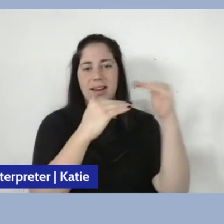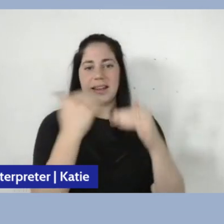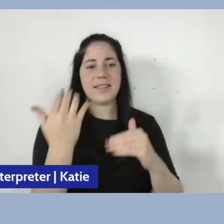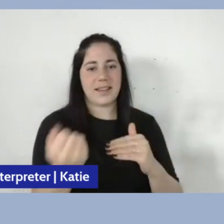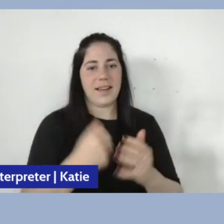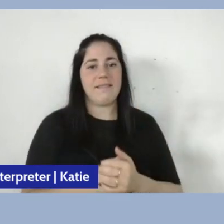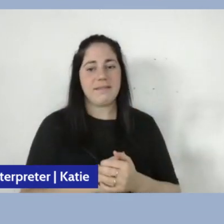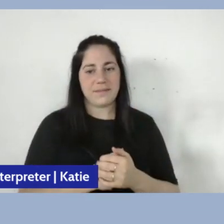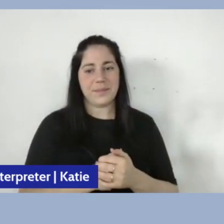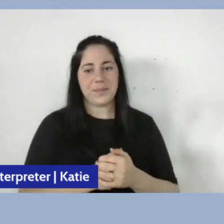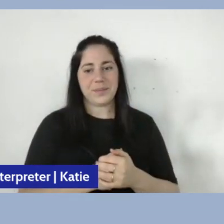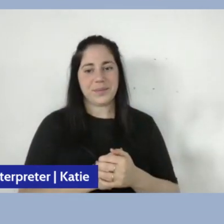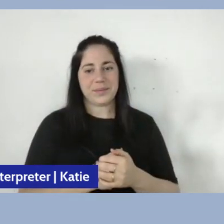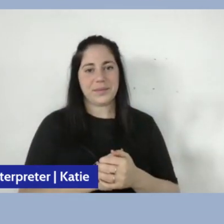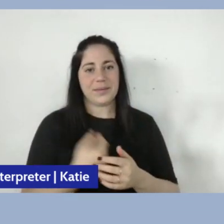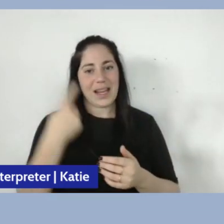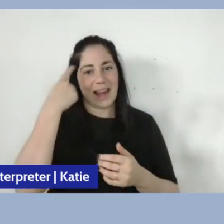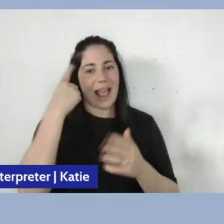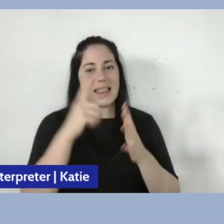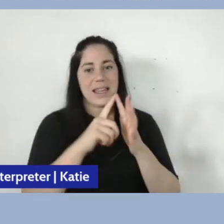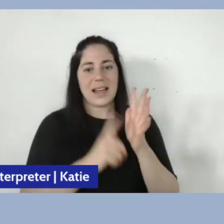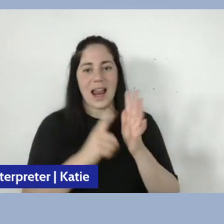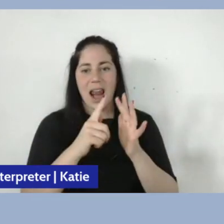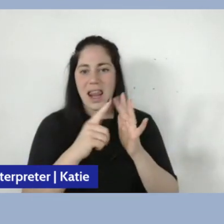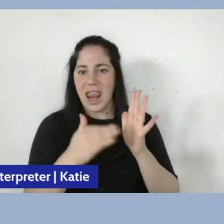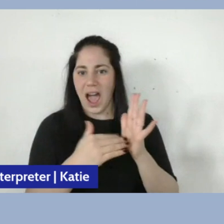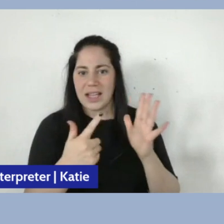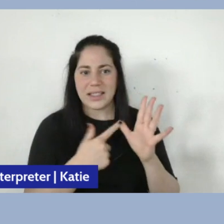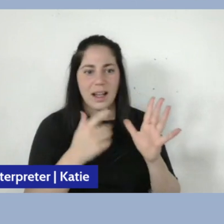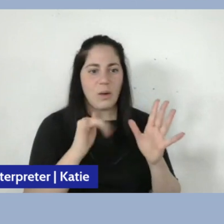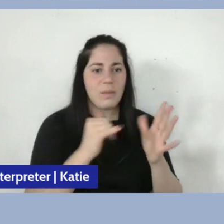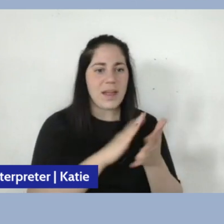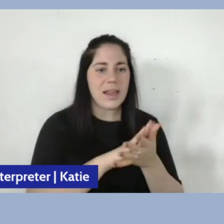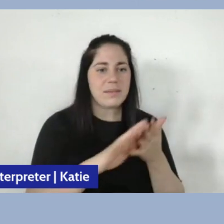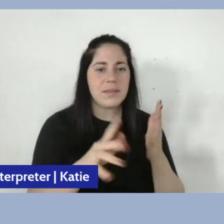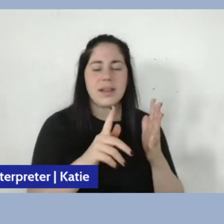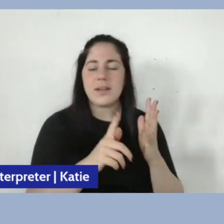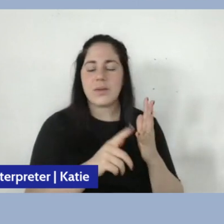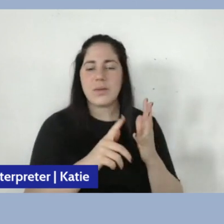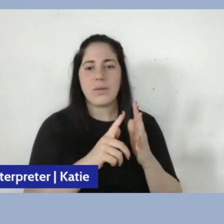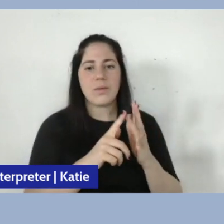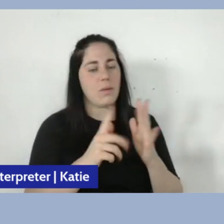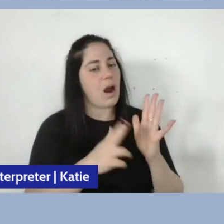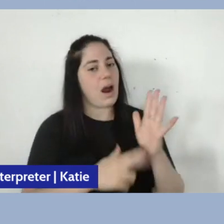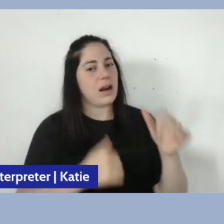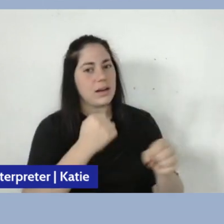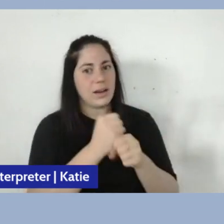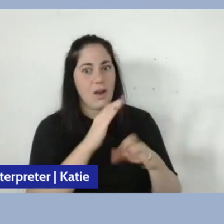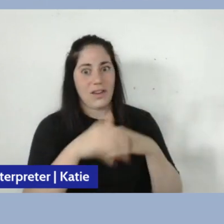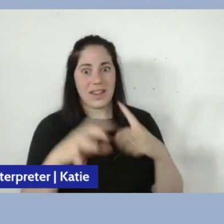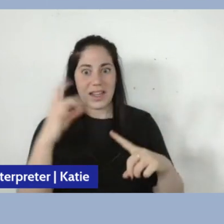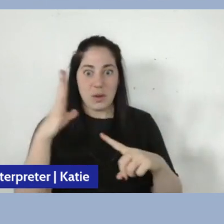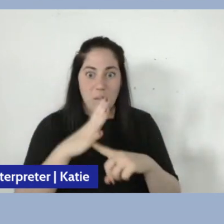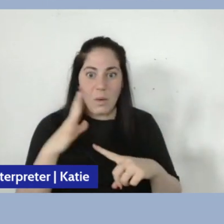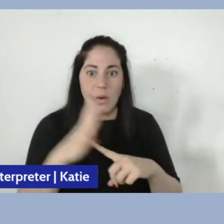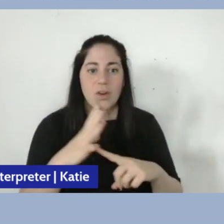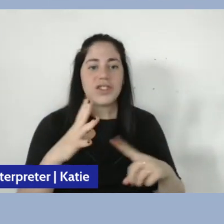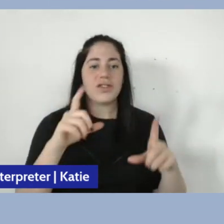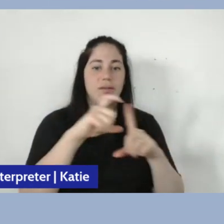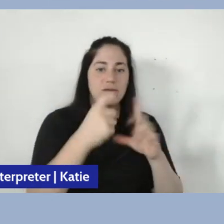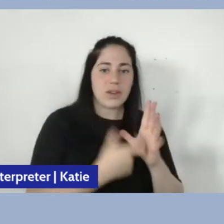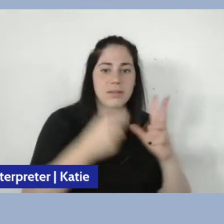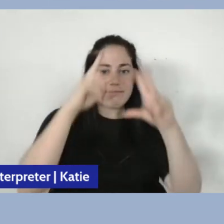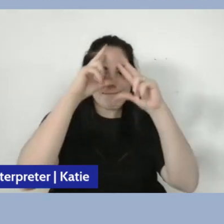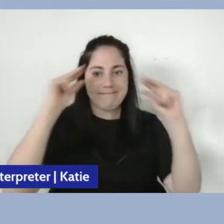I think that Eliza mentioned, or maybe Huang, about the importance of clinicians and interpreters